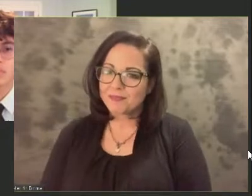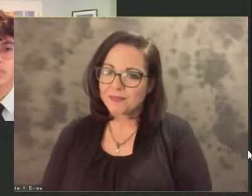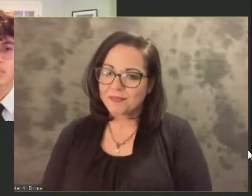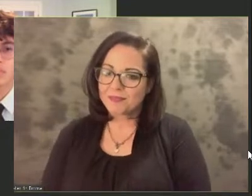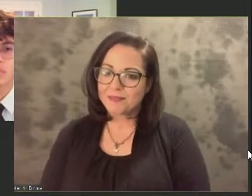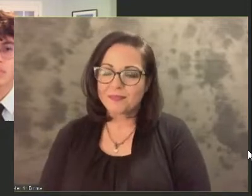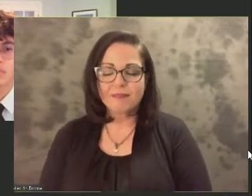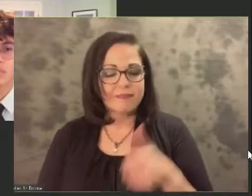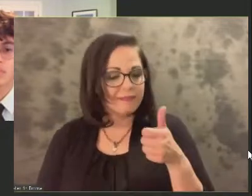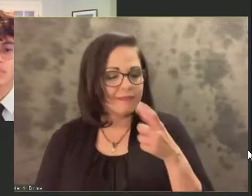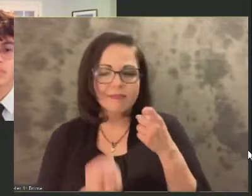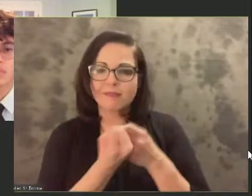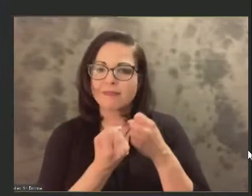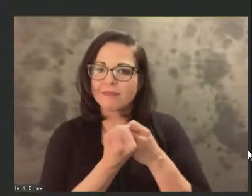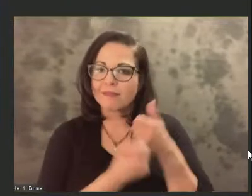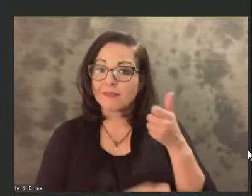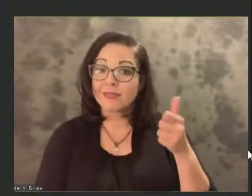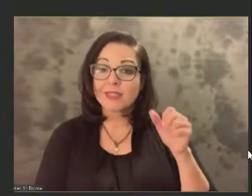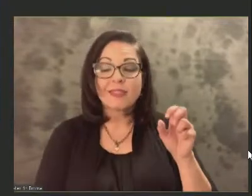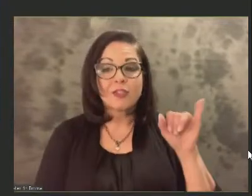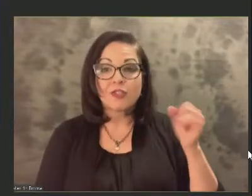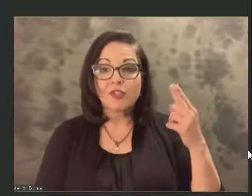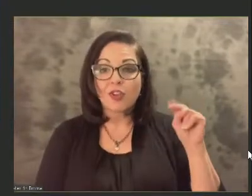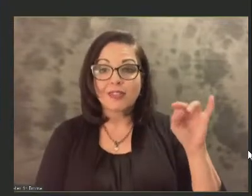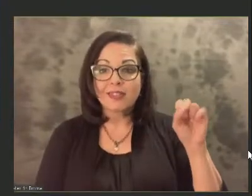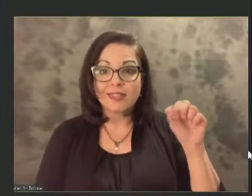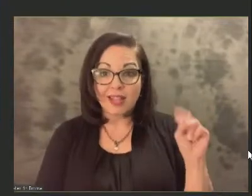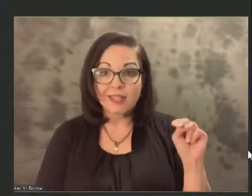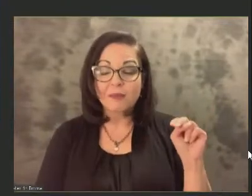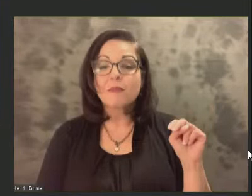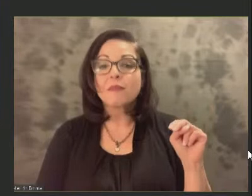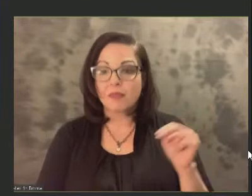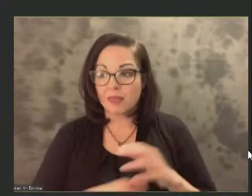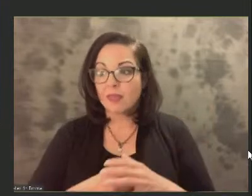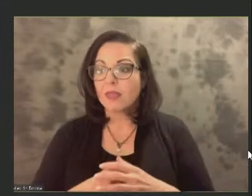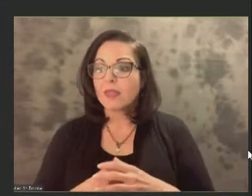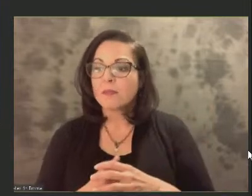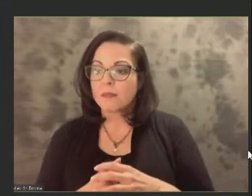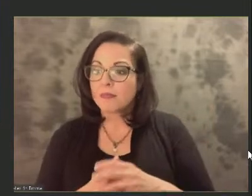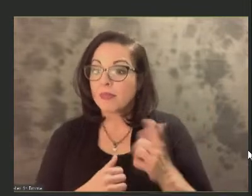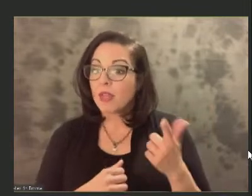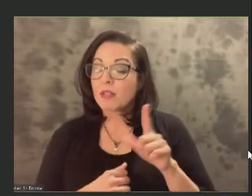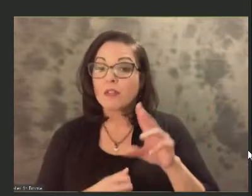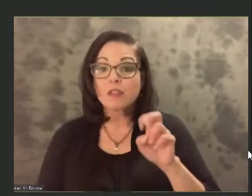Hear, hear, Ms. Johnson. Thank you so much. Dr. Martina? We have to as a country.